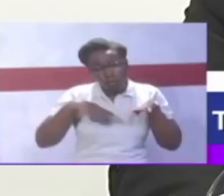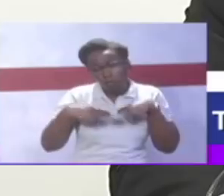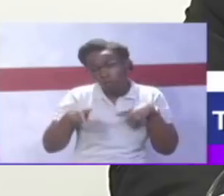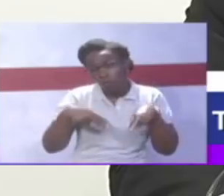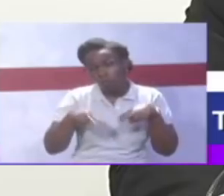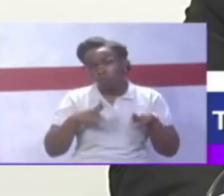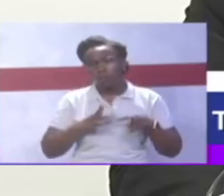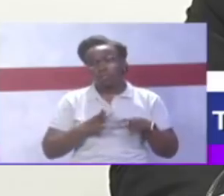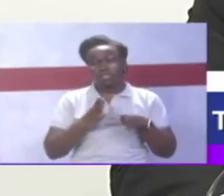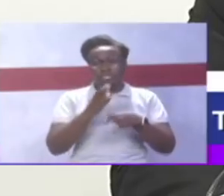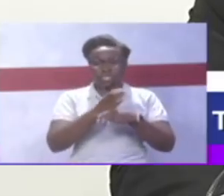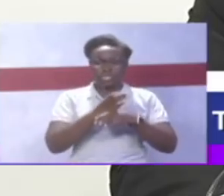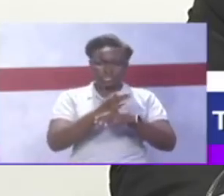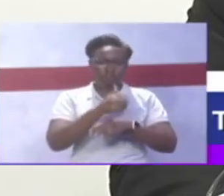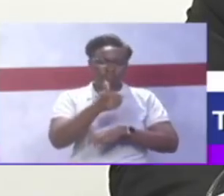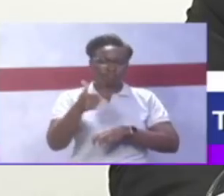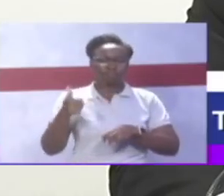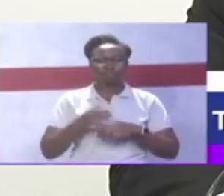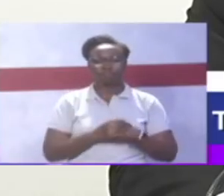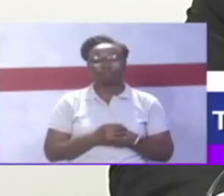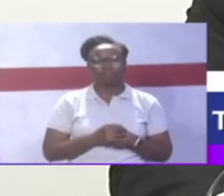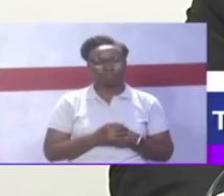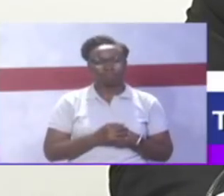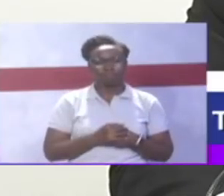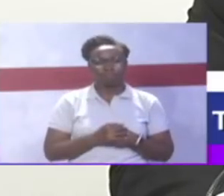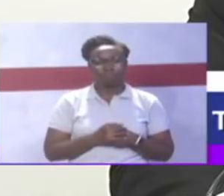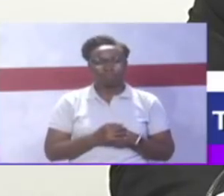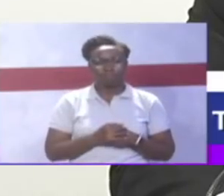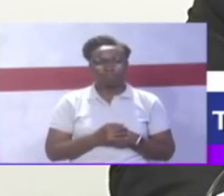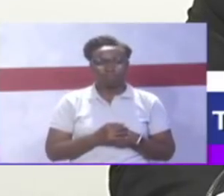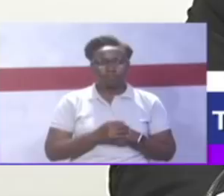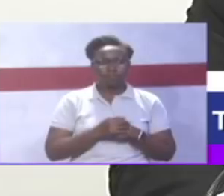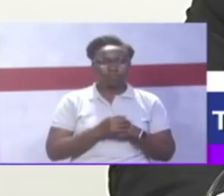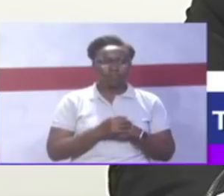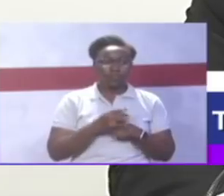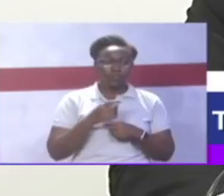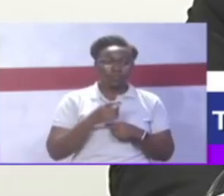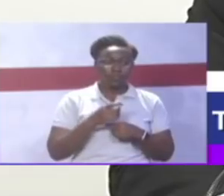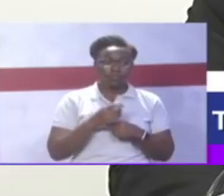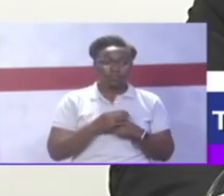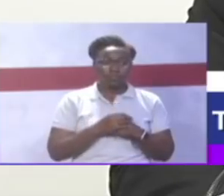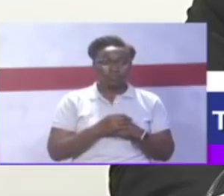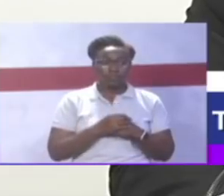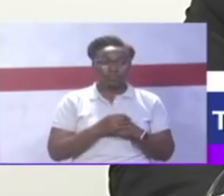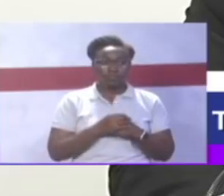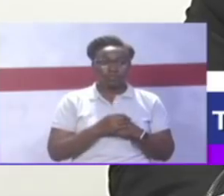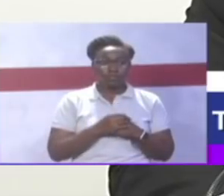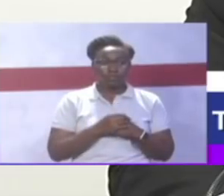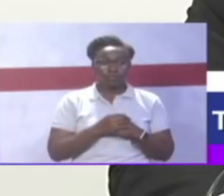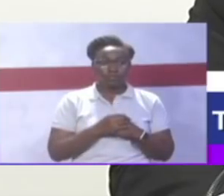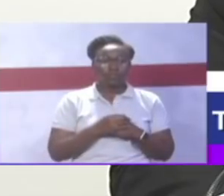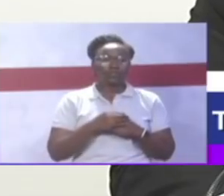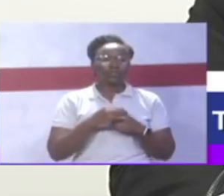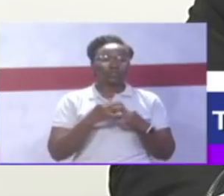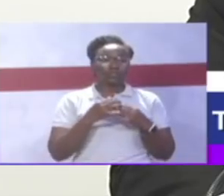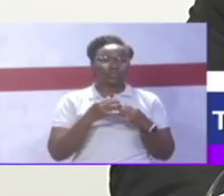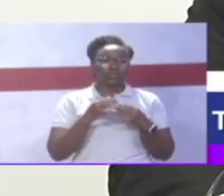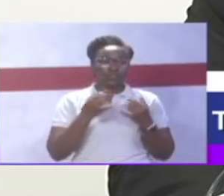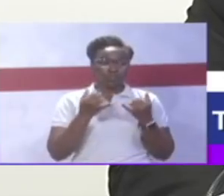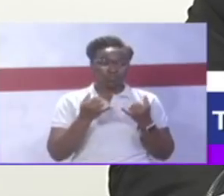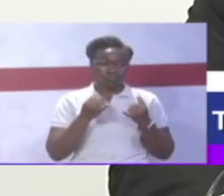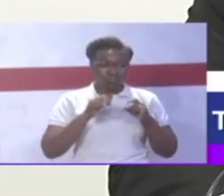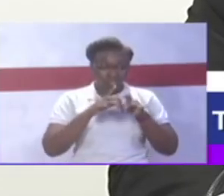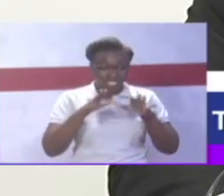isolation facilities for cases of variants of concern throughout the epidemic, starting with the Gamma variant,